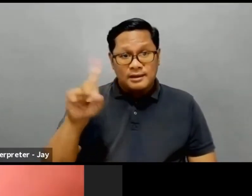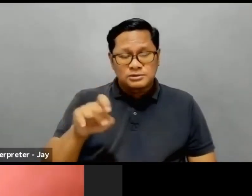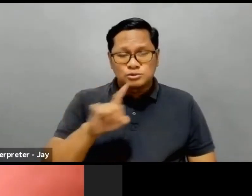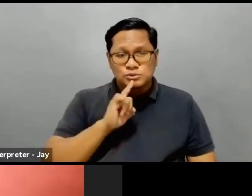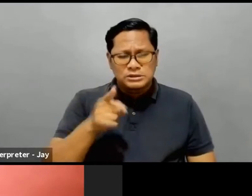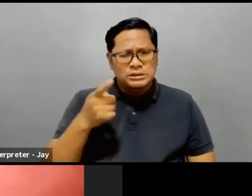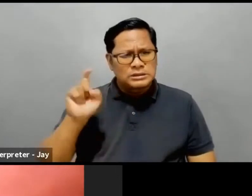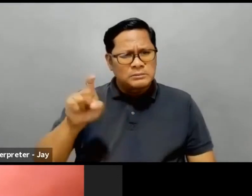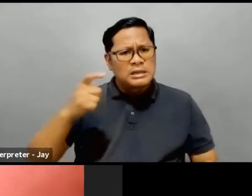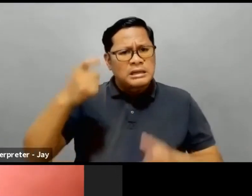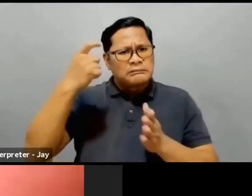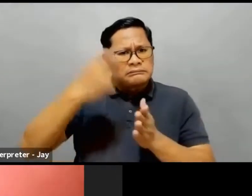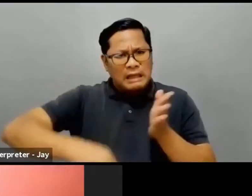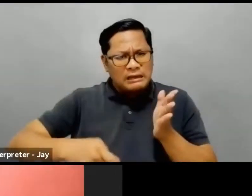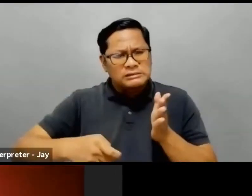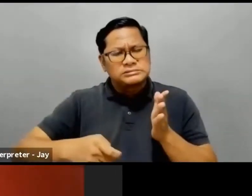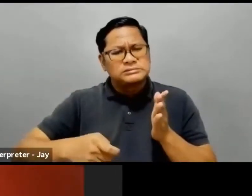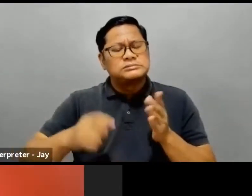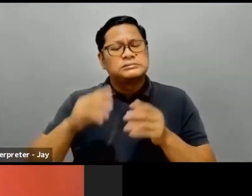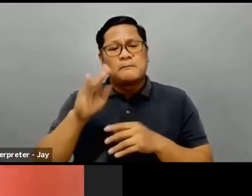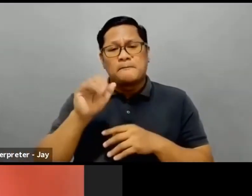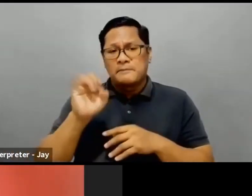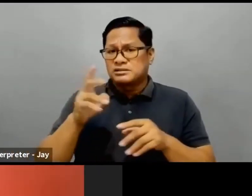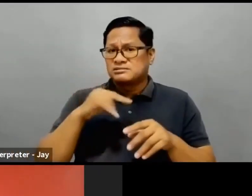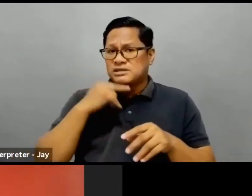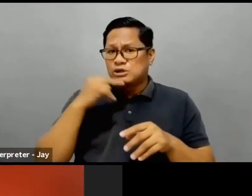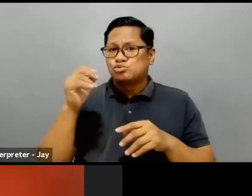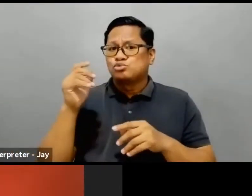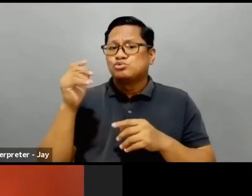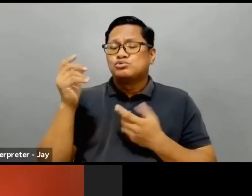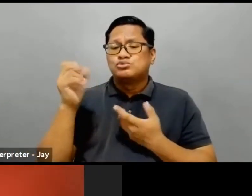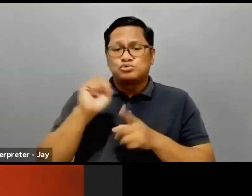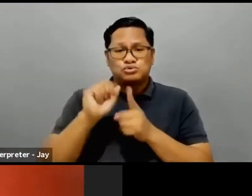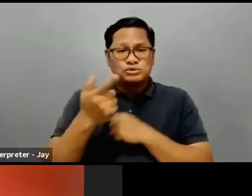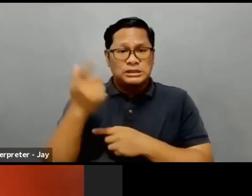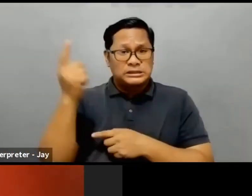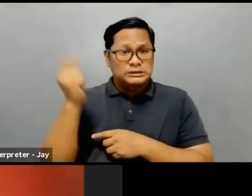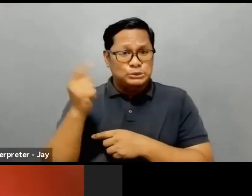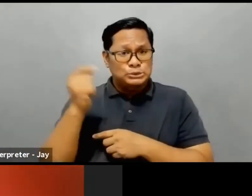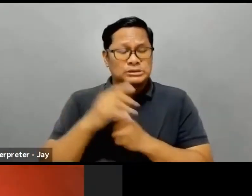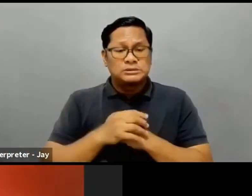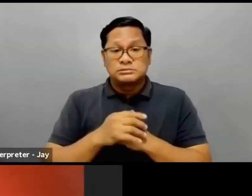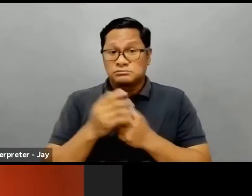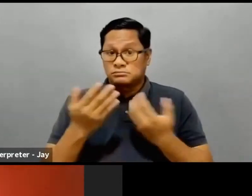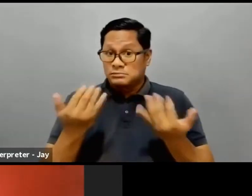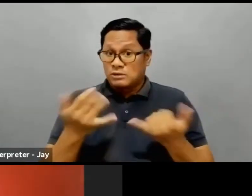tax-based instead of social insurance? Yeah. Okay. Alam mo, ang tanong dyan is,